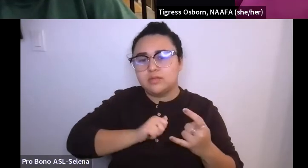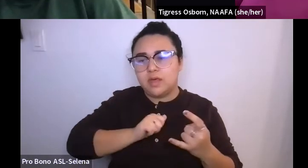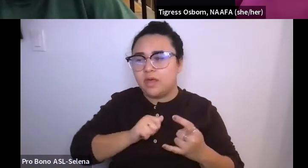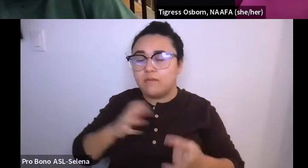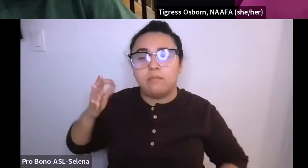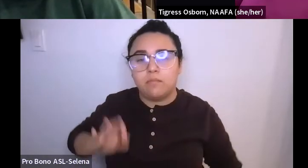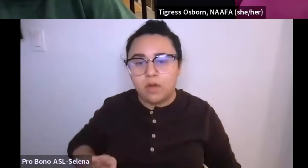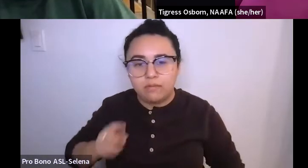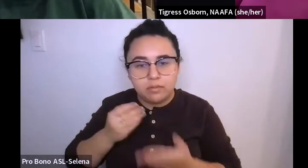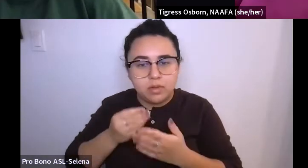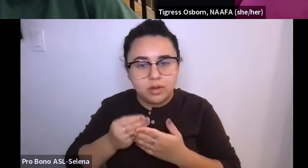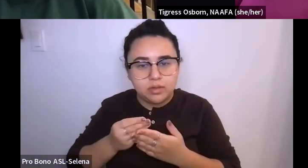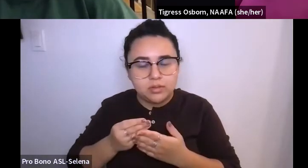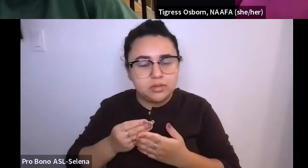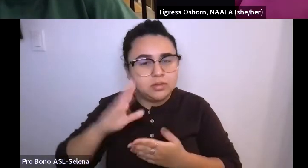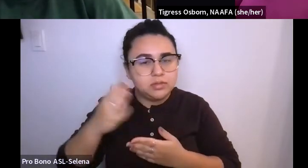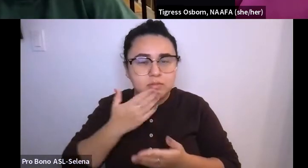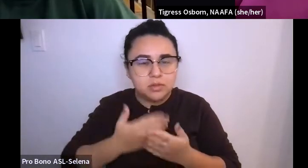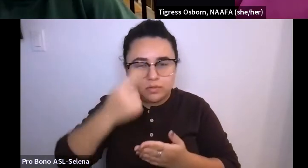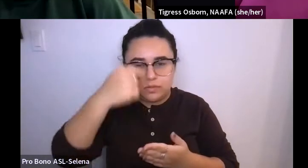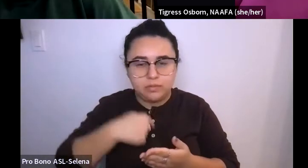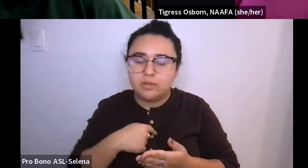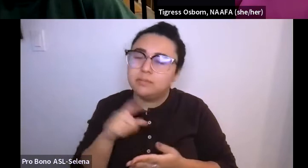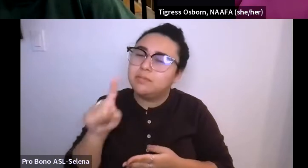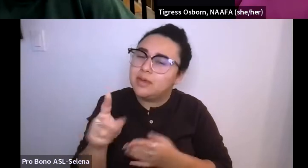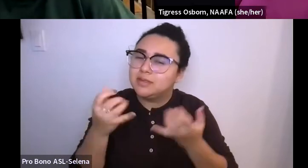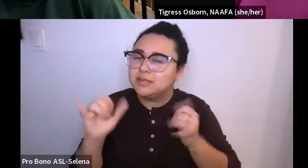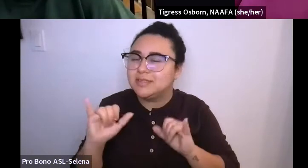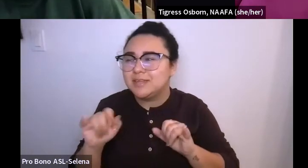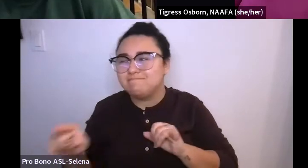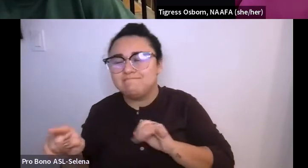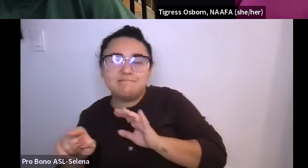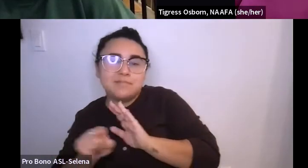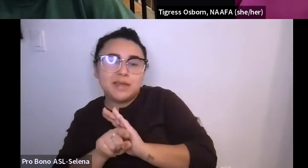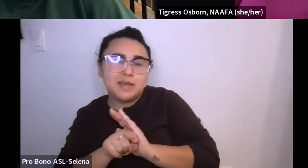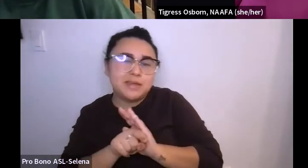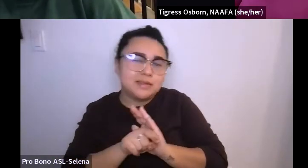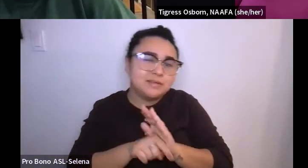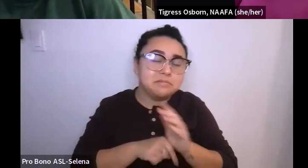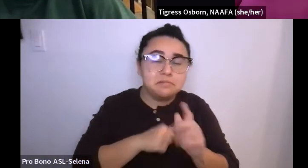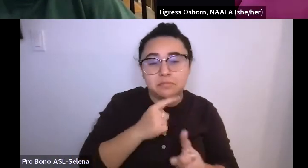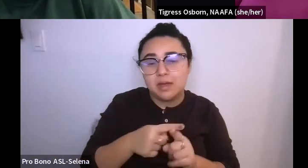seems good to me. But so it's a bit of a minefield.